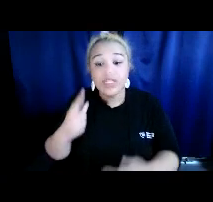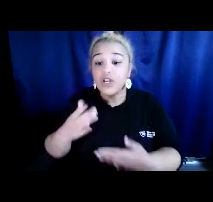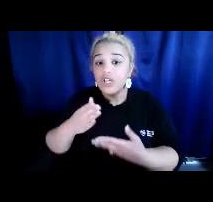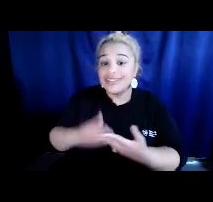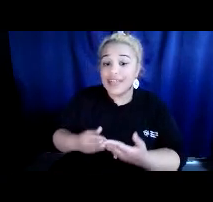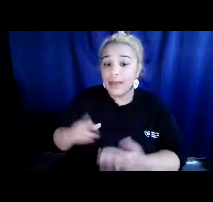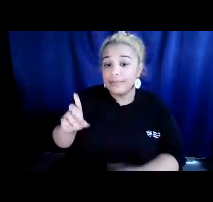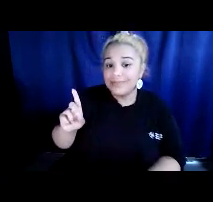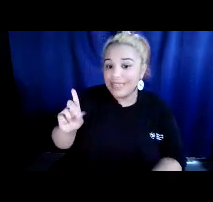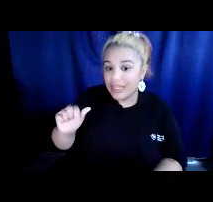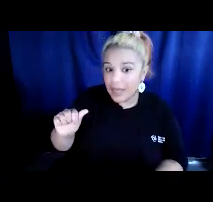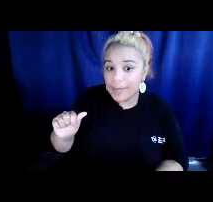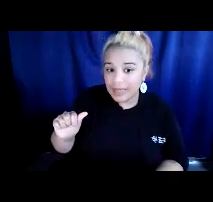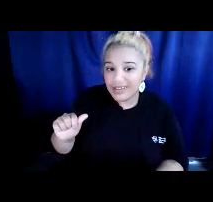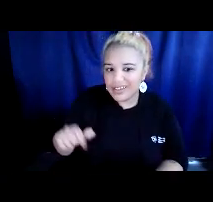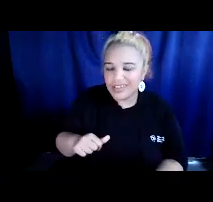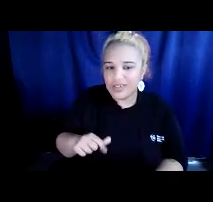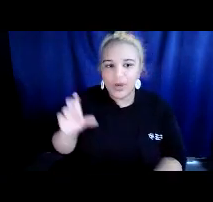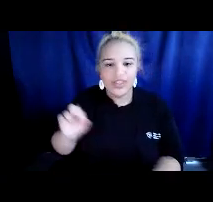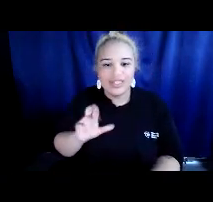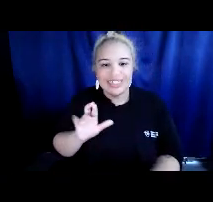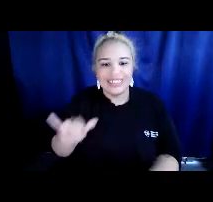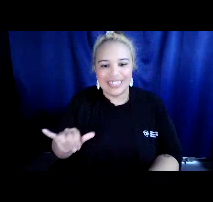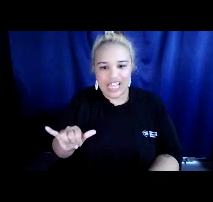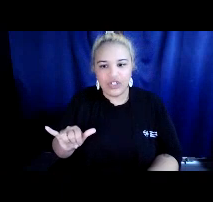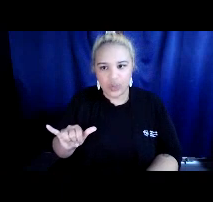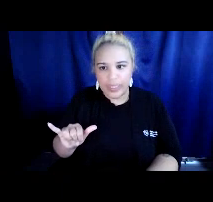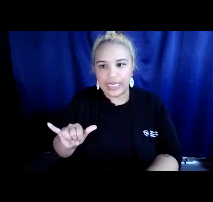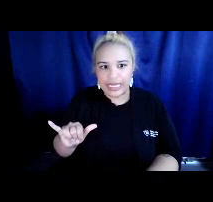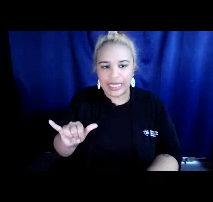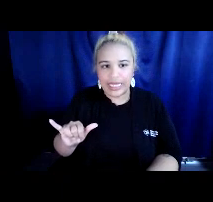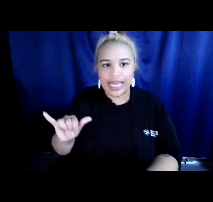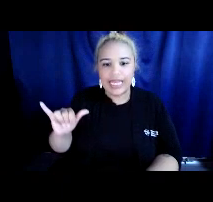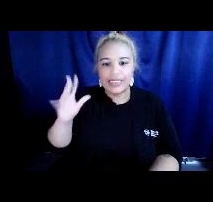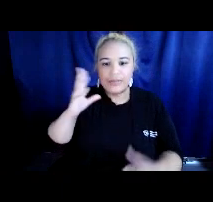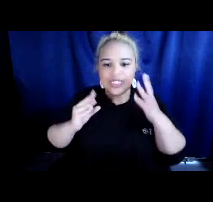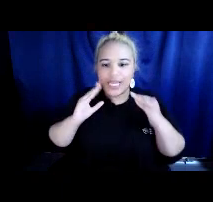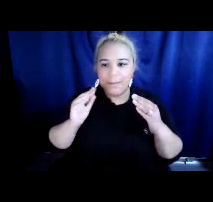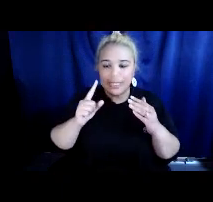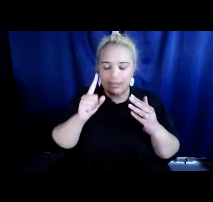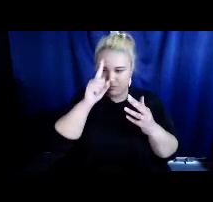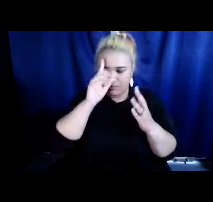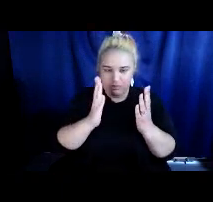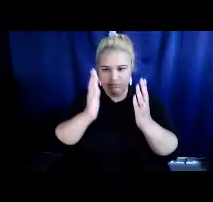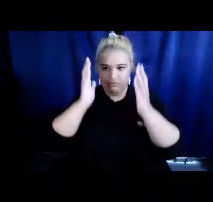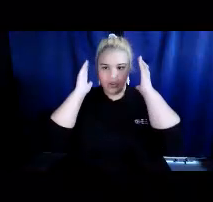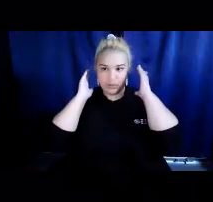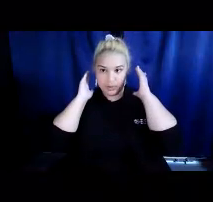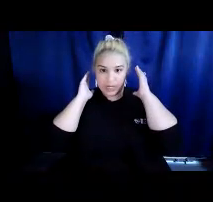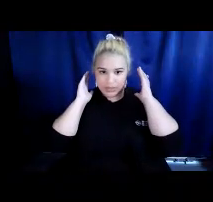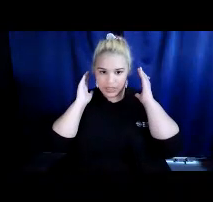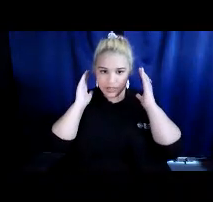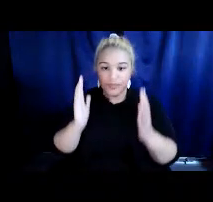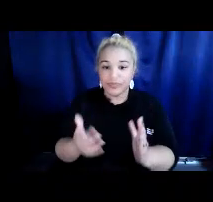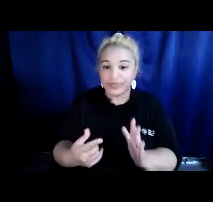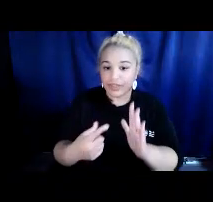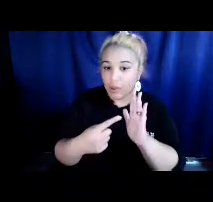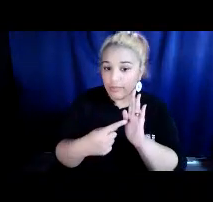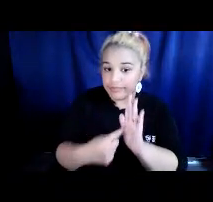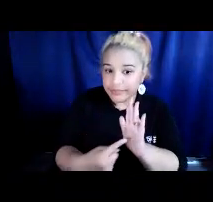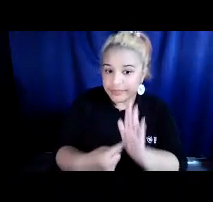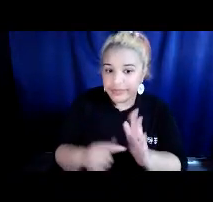Some examples are individuals with autism, attention deficit hyperactivity disorder, anxiety disorder,